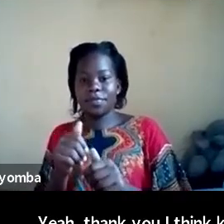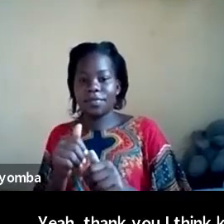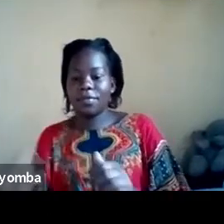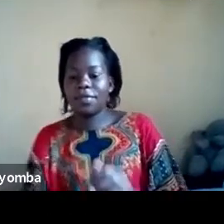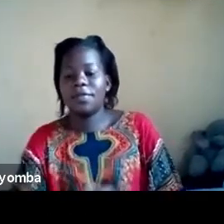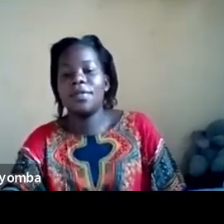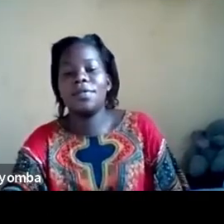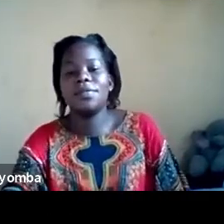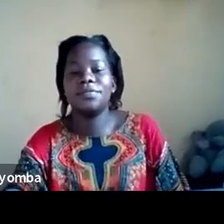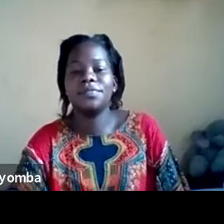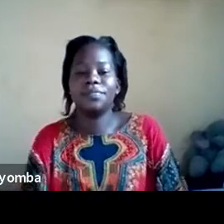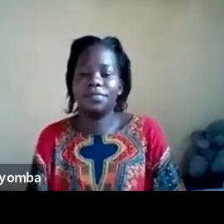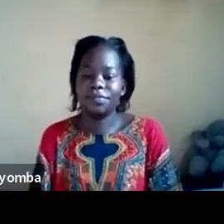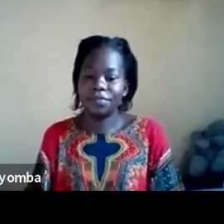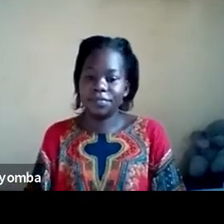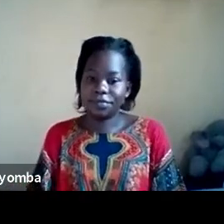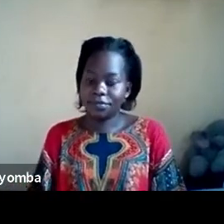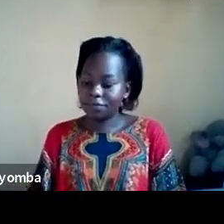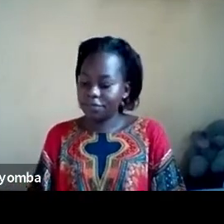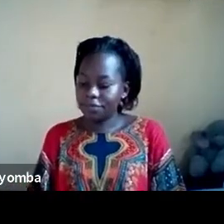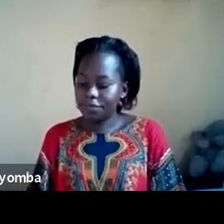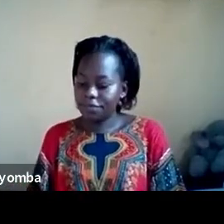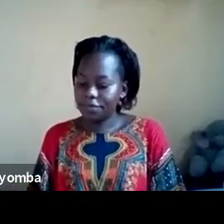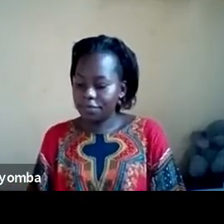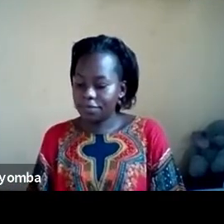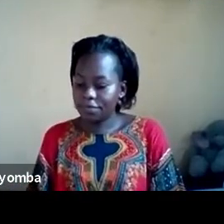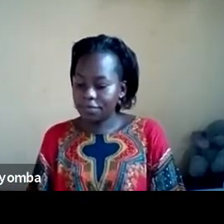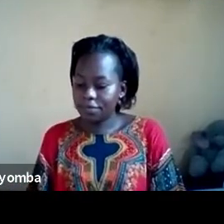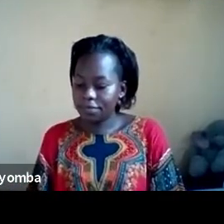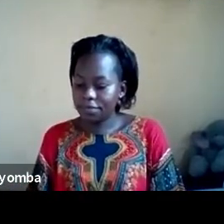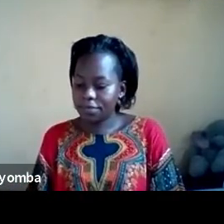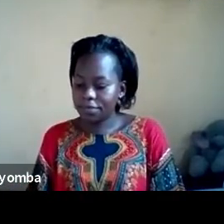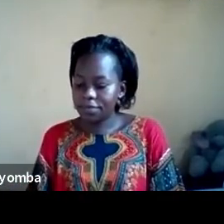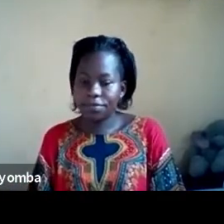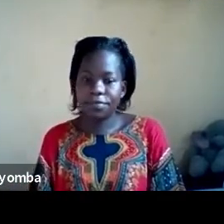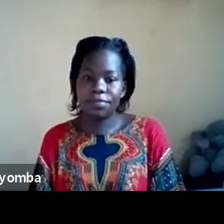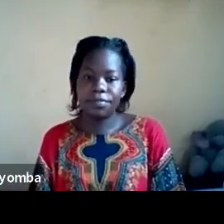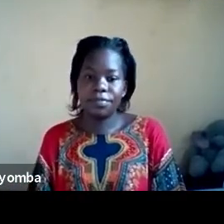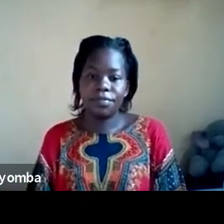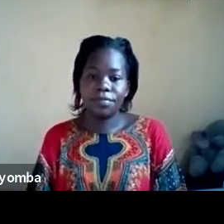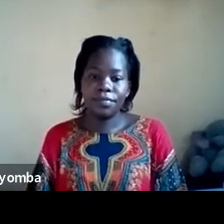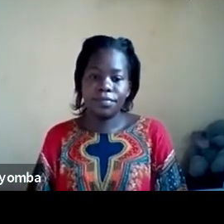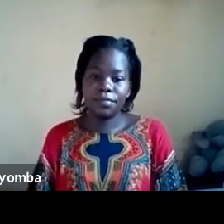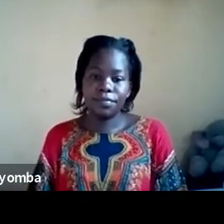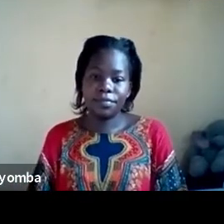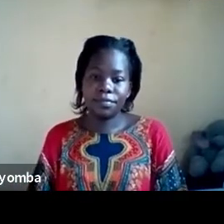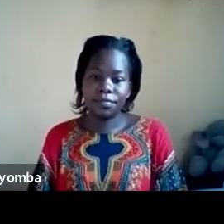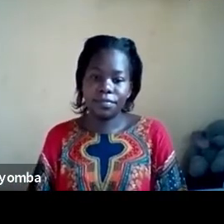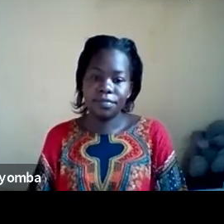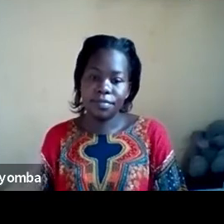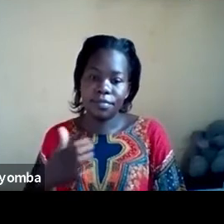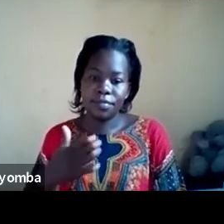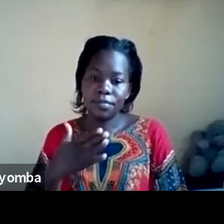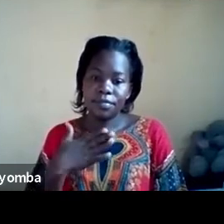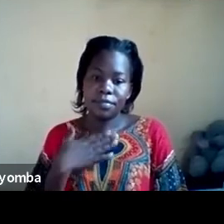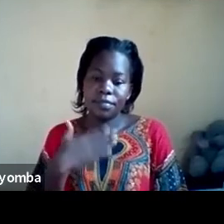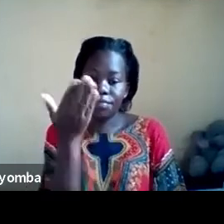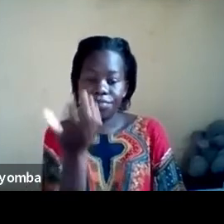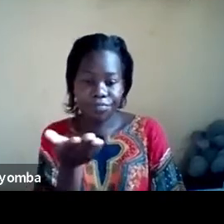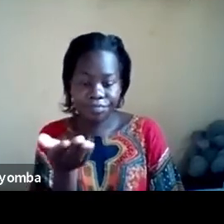would appreciate that maybe to tie the loose ends around maybe what I'm going to say. But for me, my parting shot is indeed